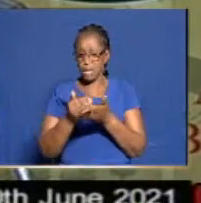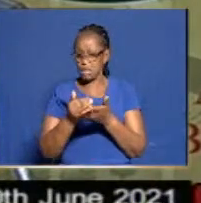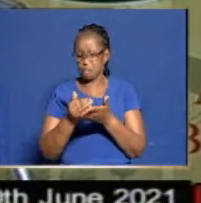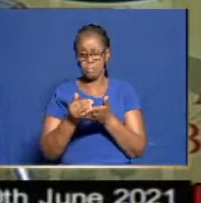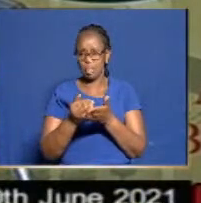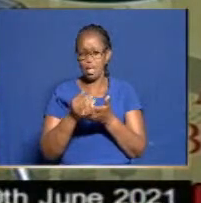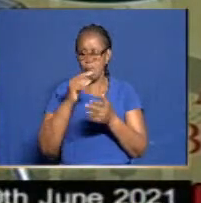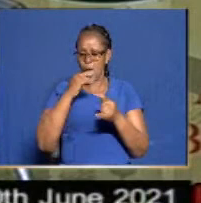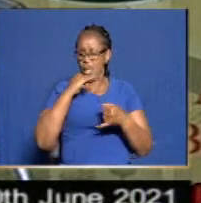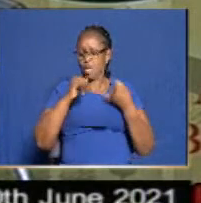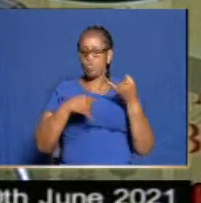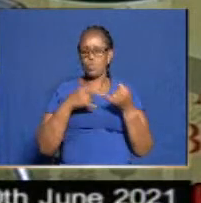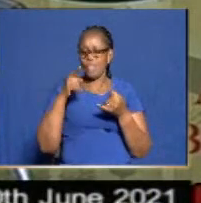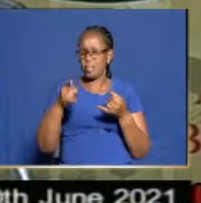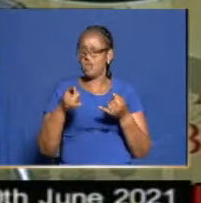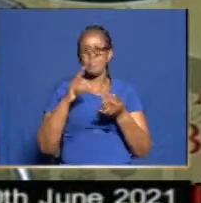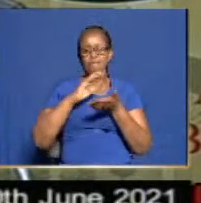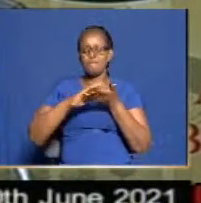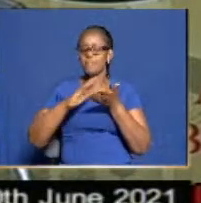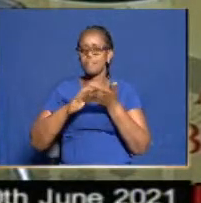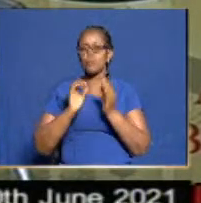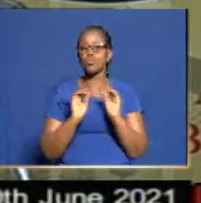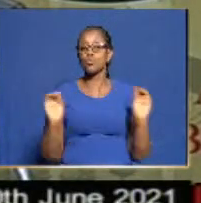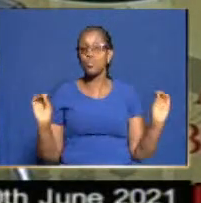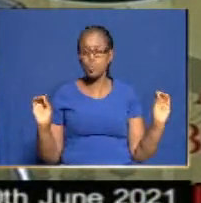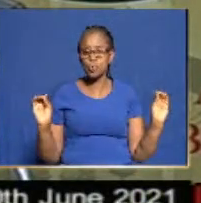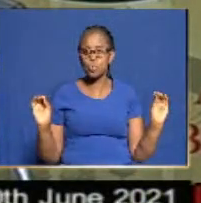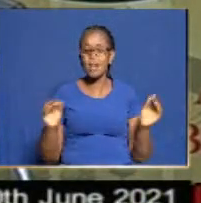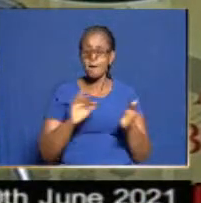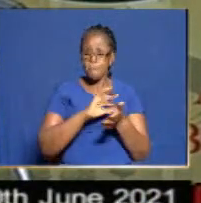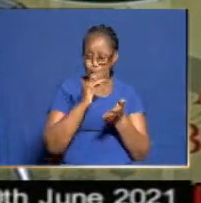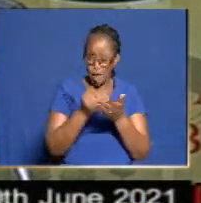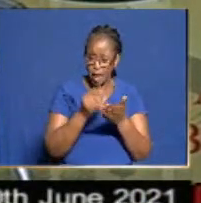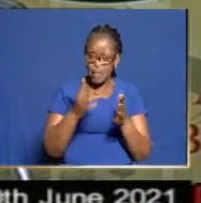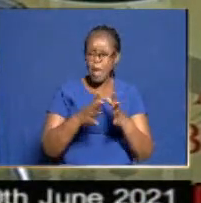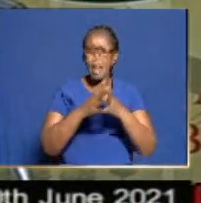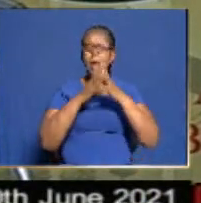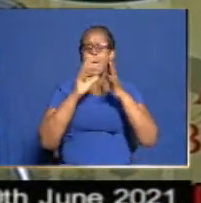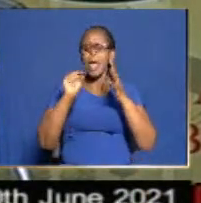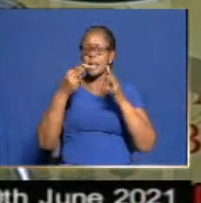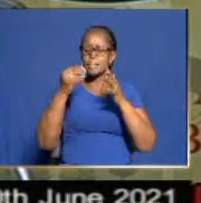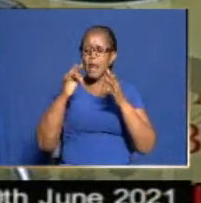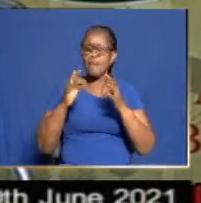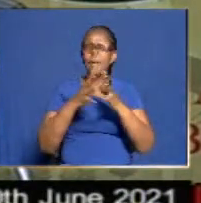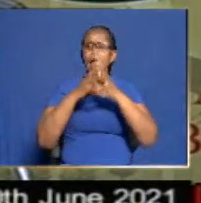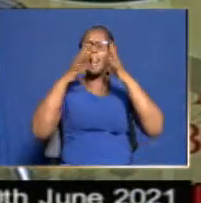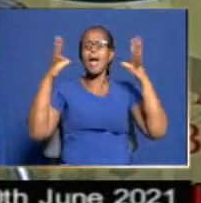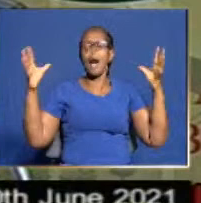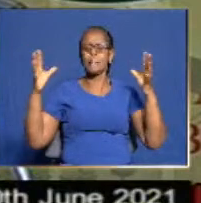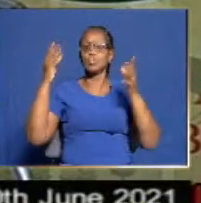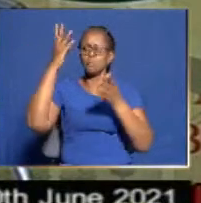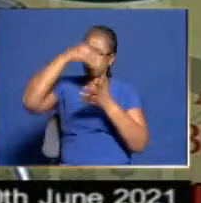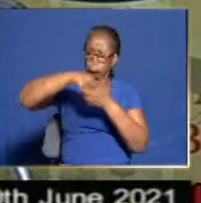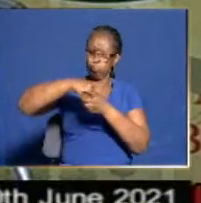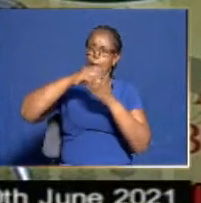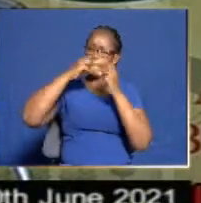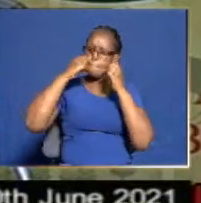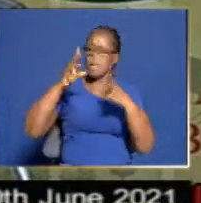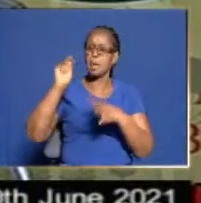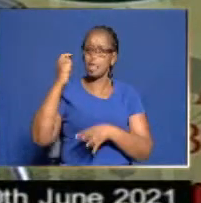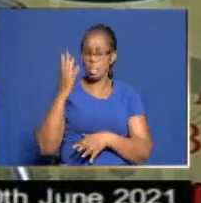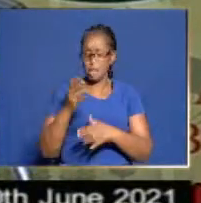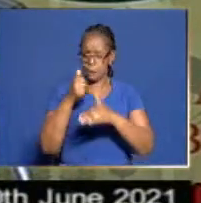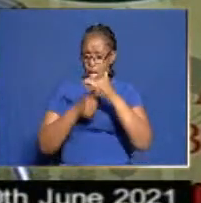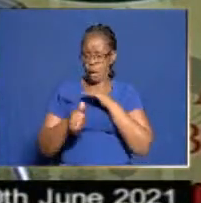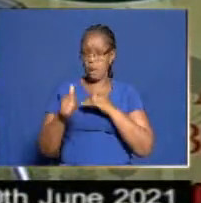this relief, despite the fund being the largest medical cover for majority of Kenyans under the universal